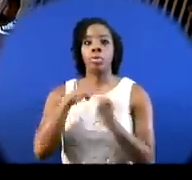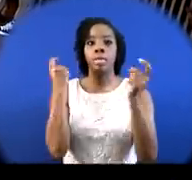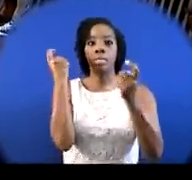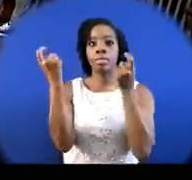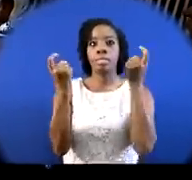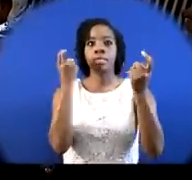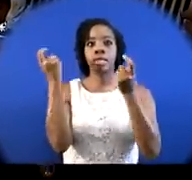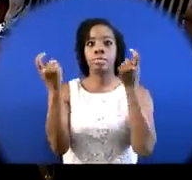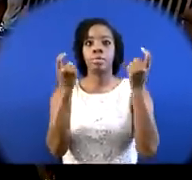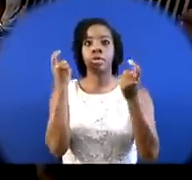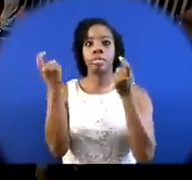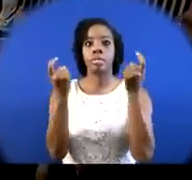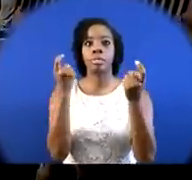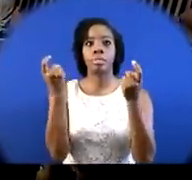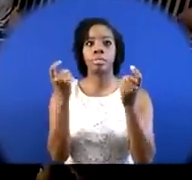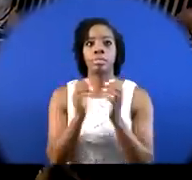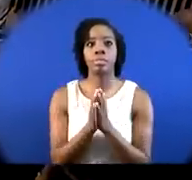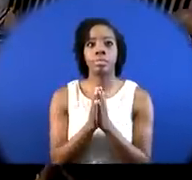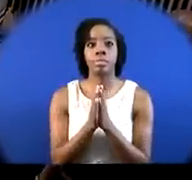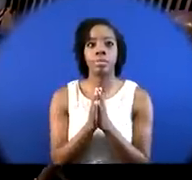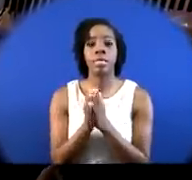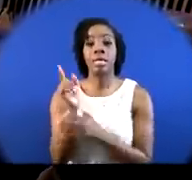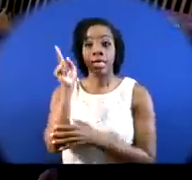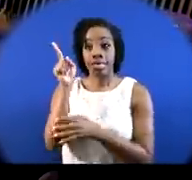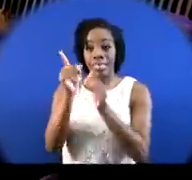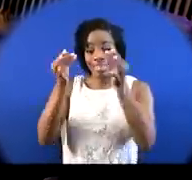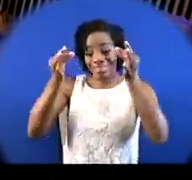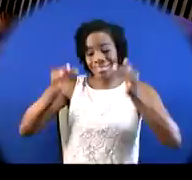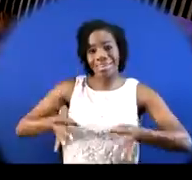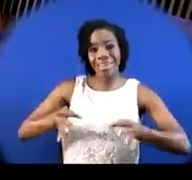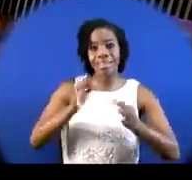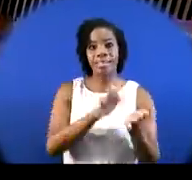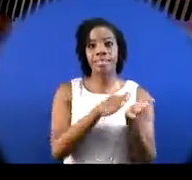celebrate he decided to die.